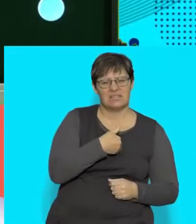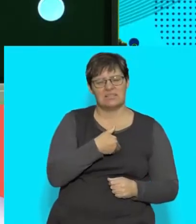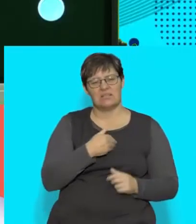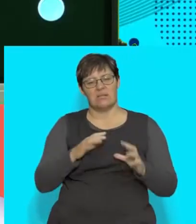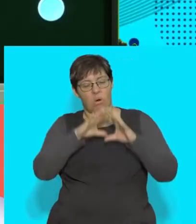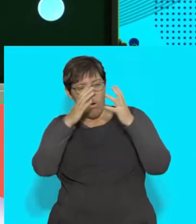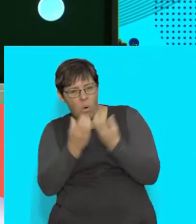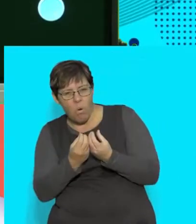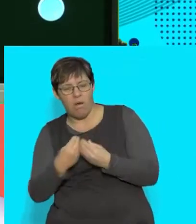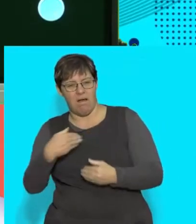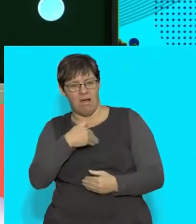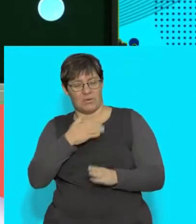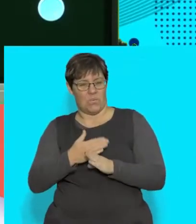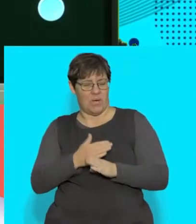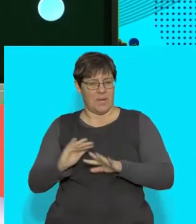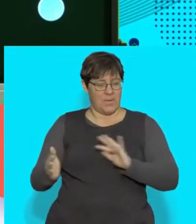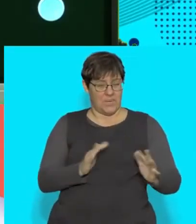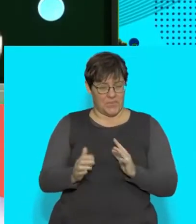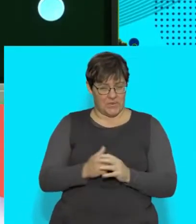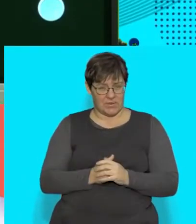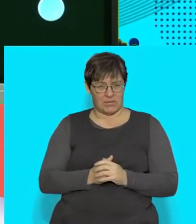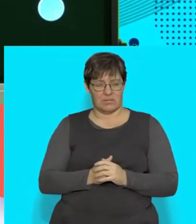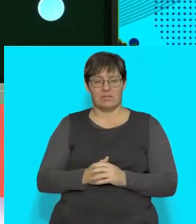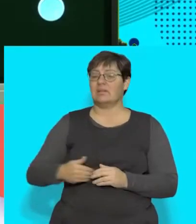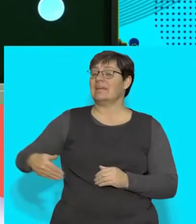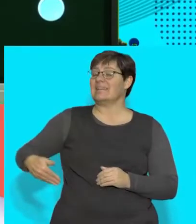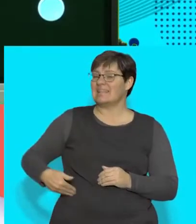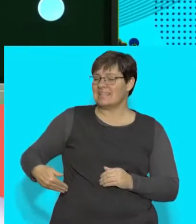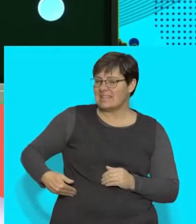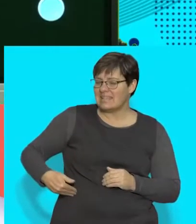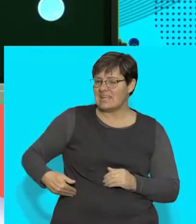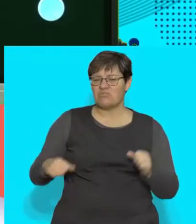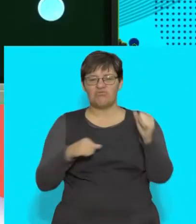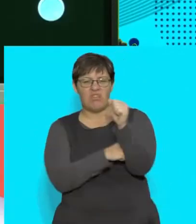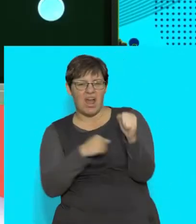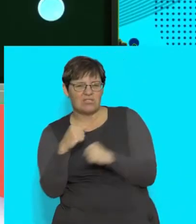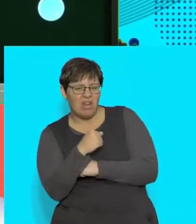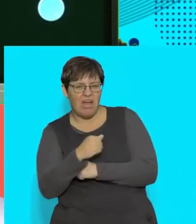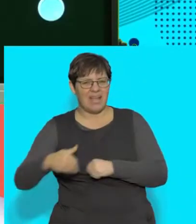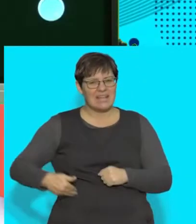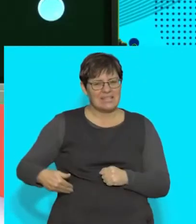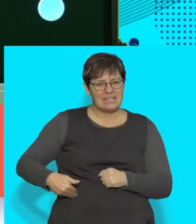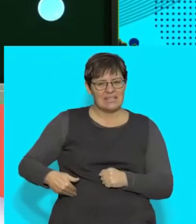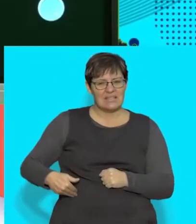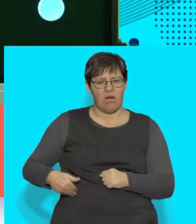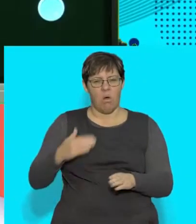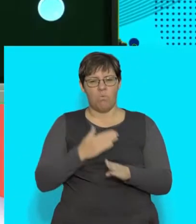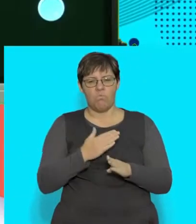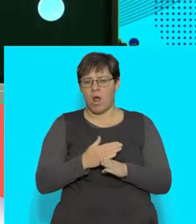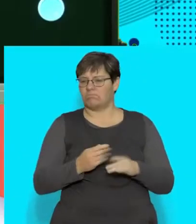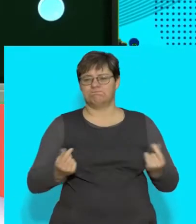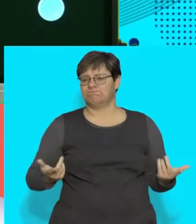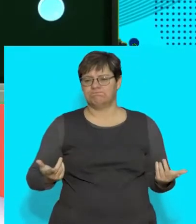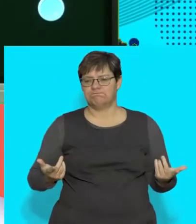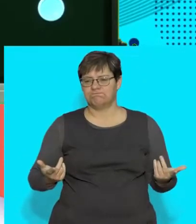works, here, the kidney, the whole structure of the kidney doesn't do a work. There are millions